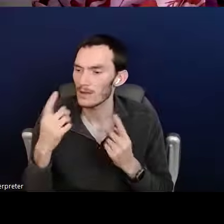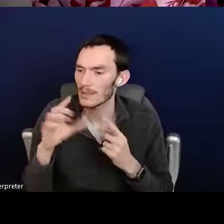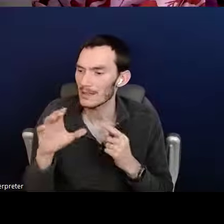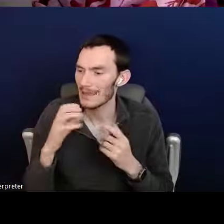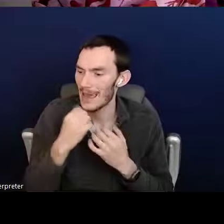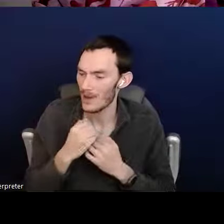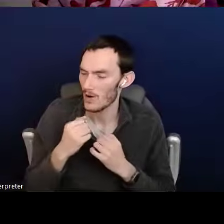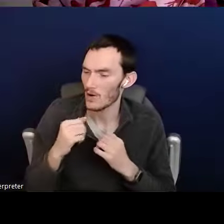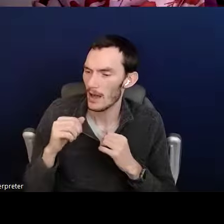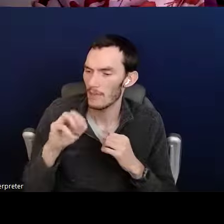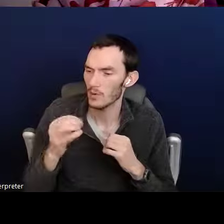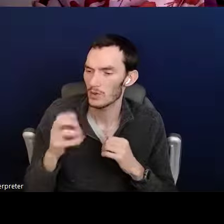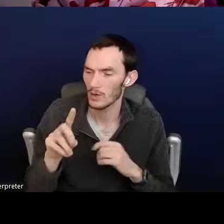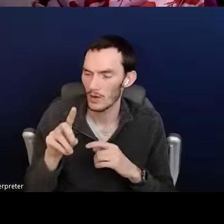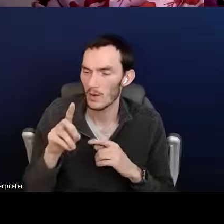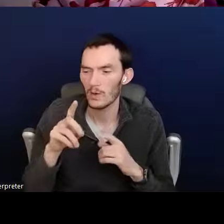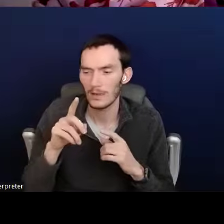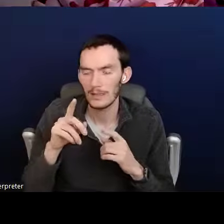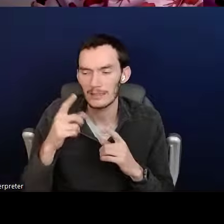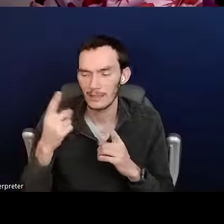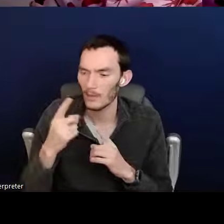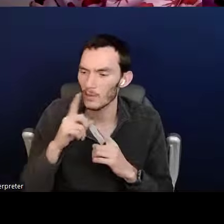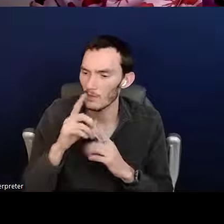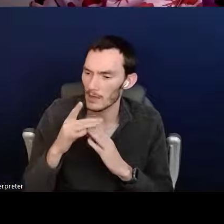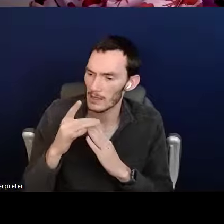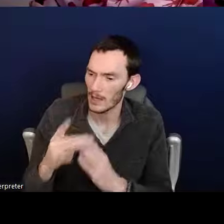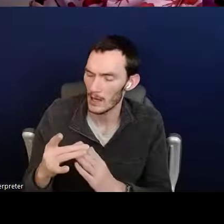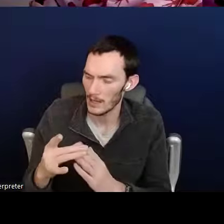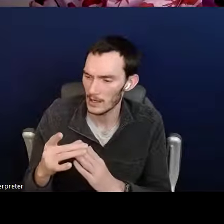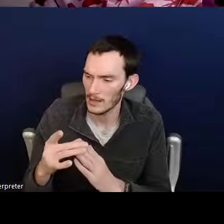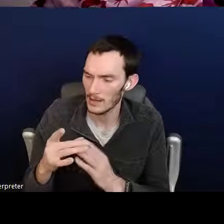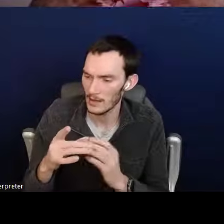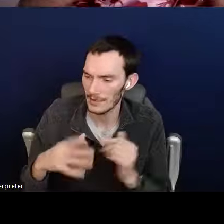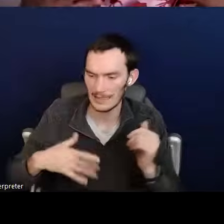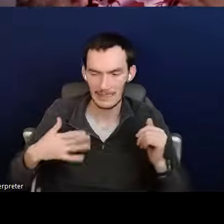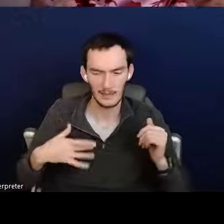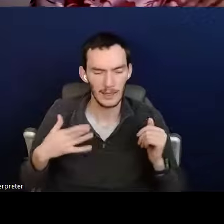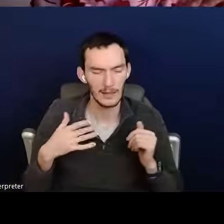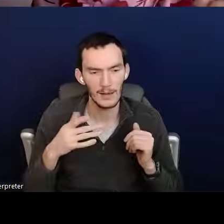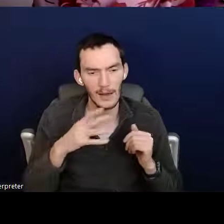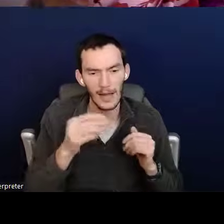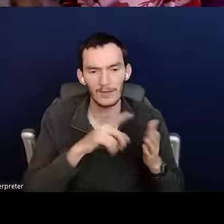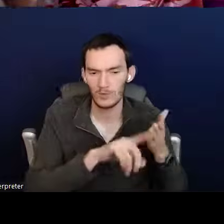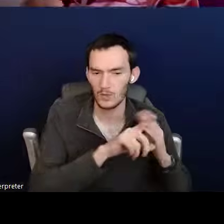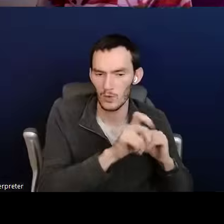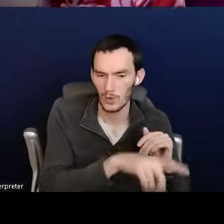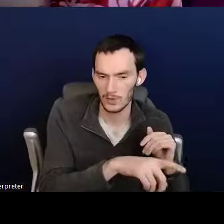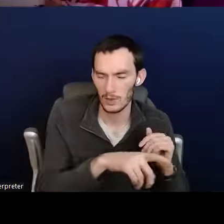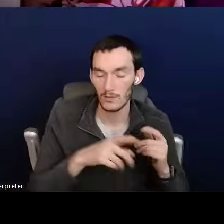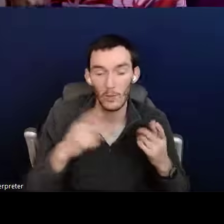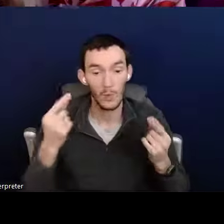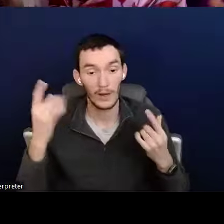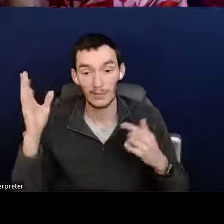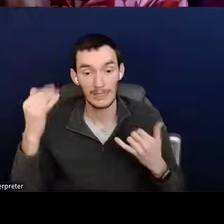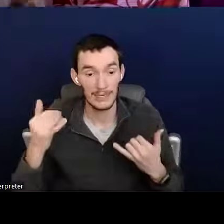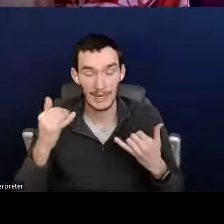Mohenjo-Daro is one that we've taken as a central guiding uh, sensibility, as well as a research question. And what I've presented today